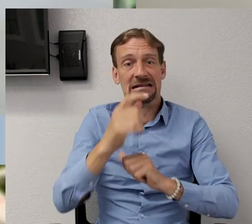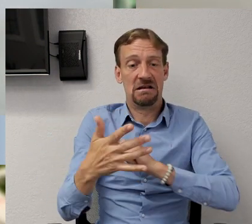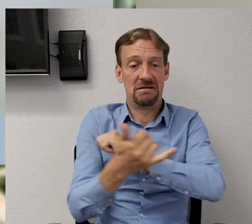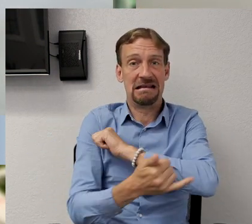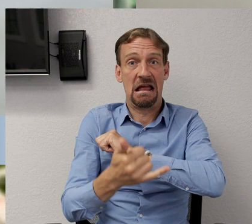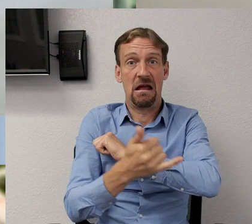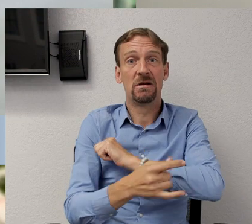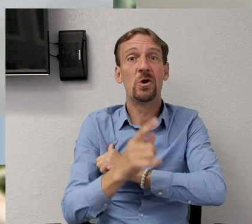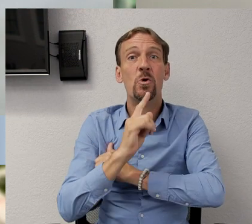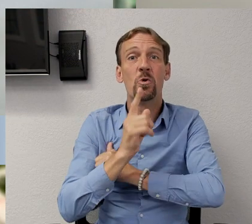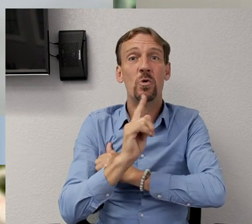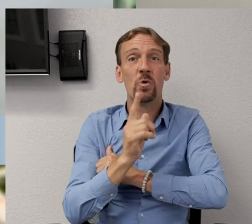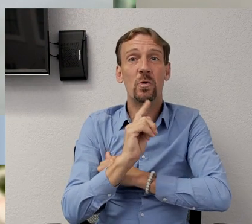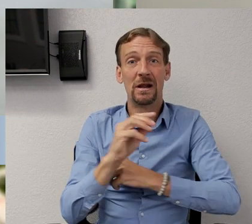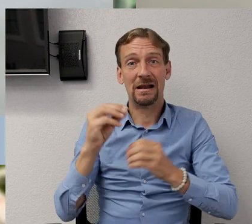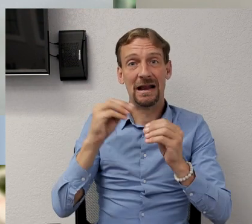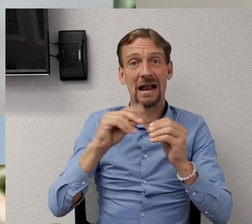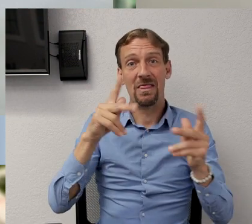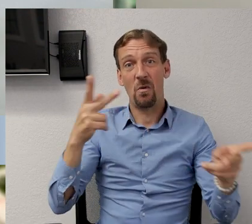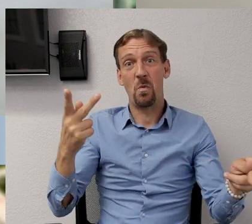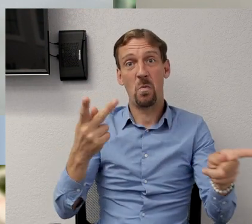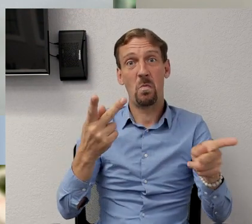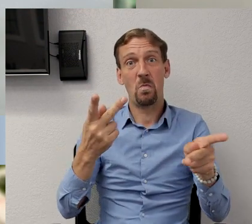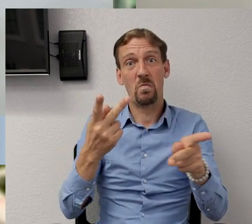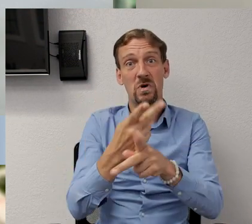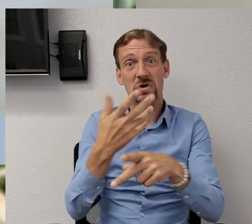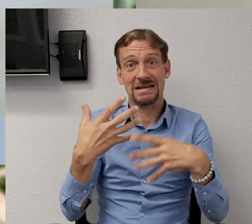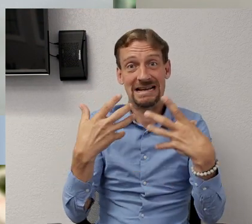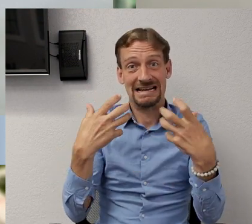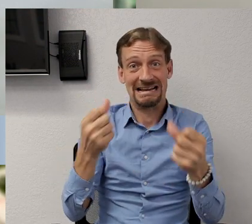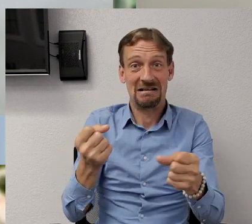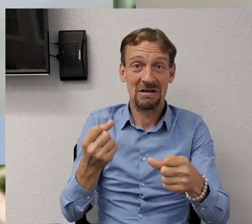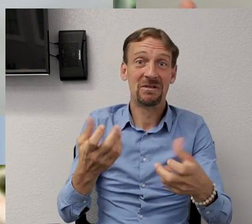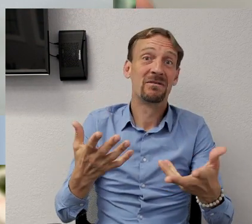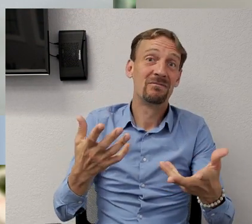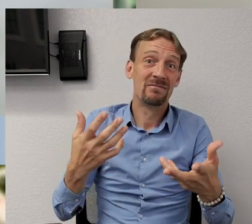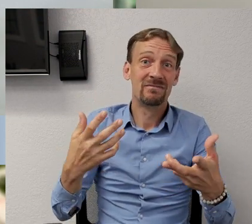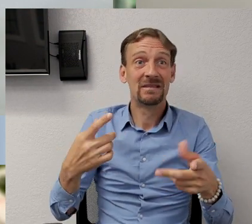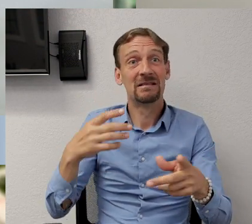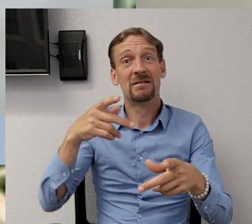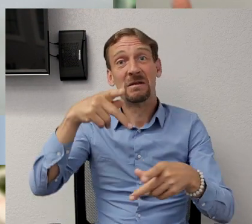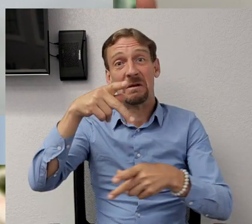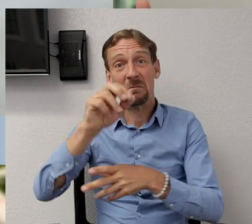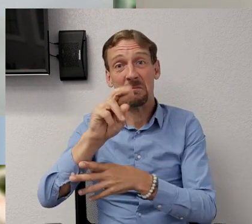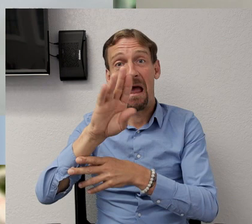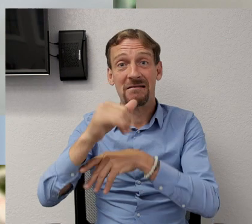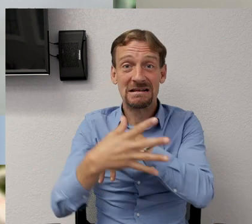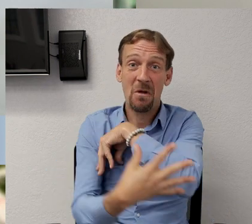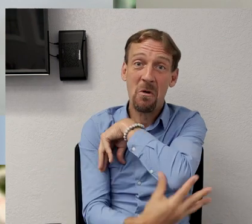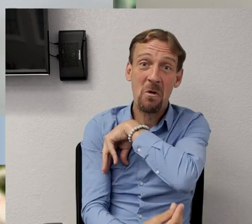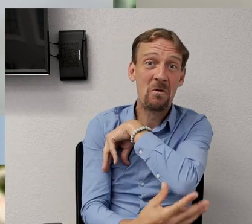County ranks in some of the worst in health conditions and health poverty, and